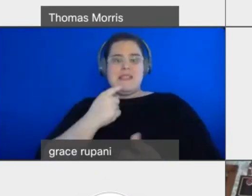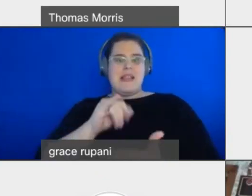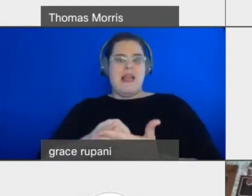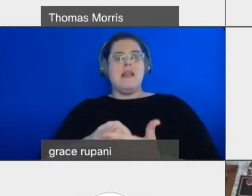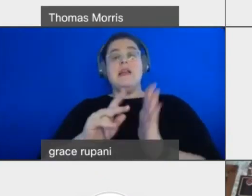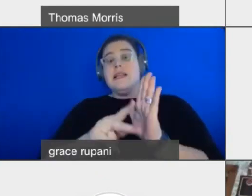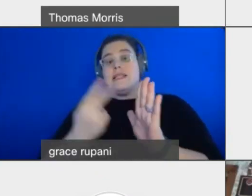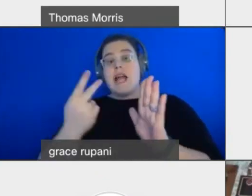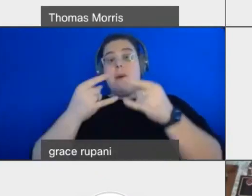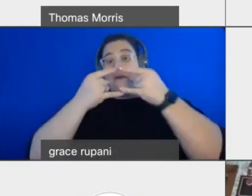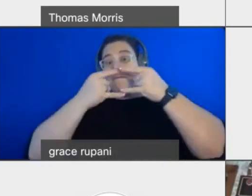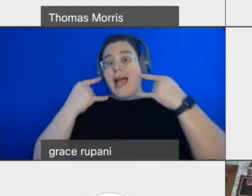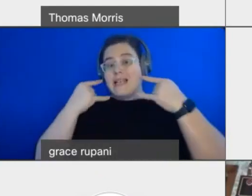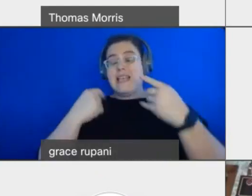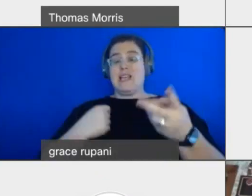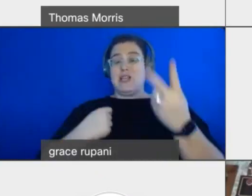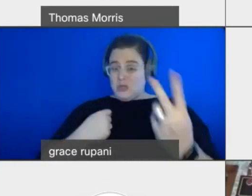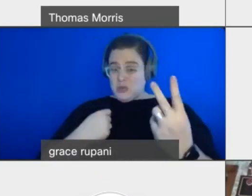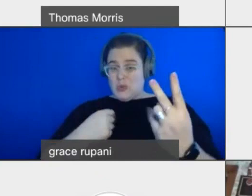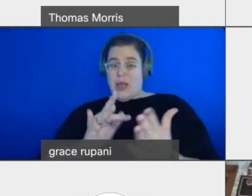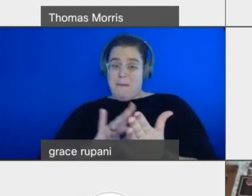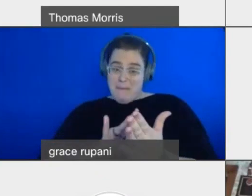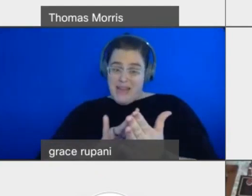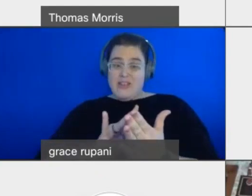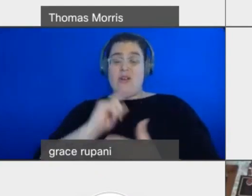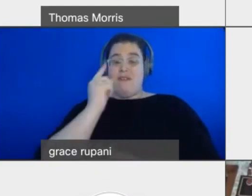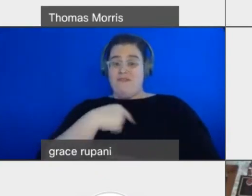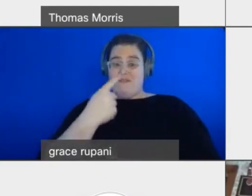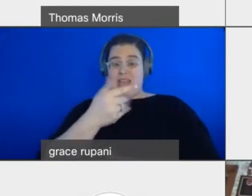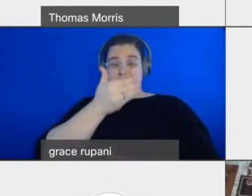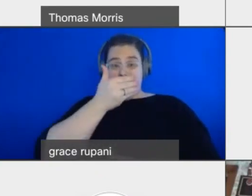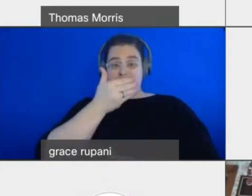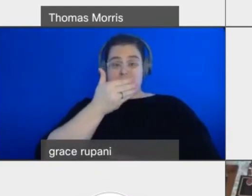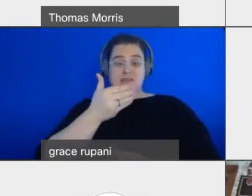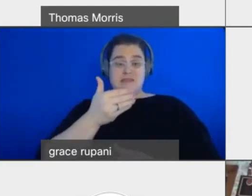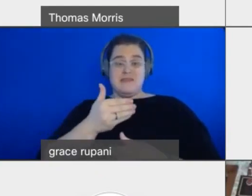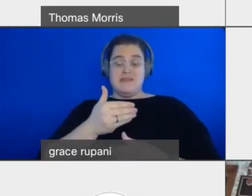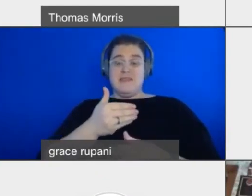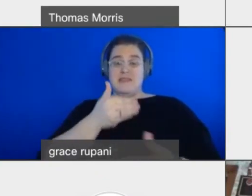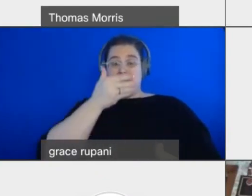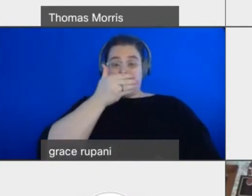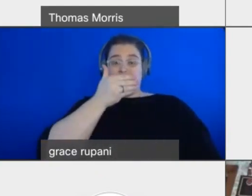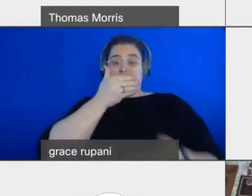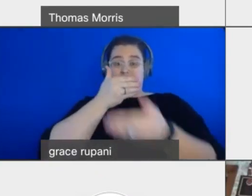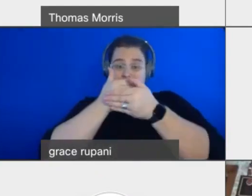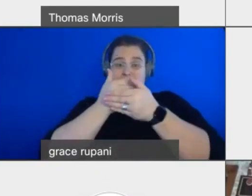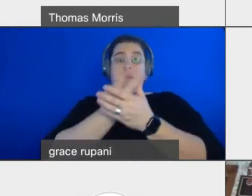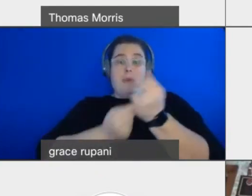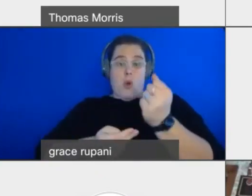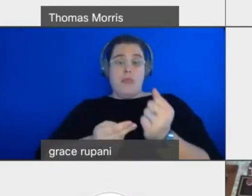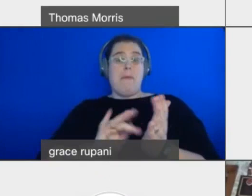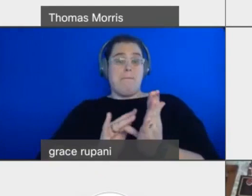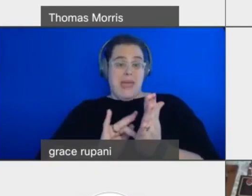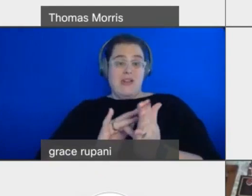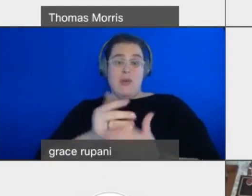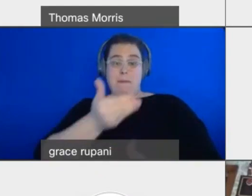two medical face masks on top of each other. So that still remains the case. And